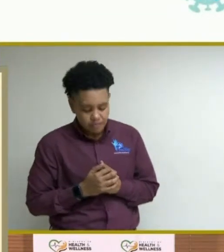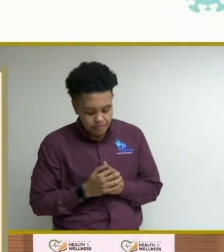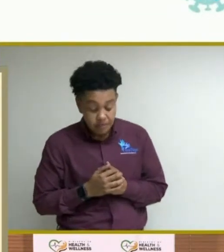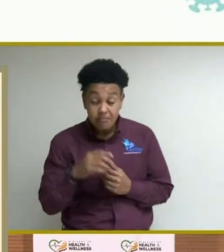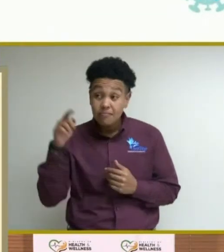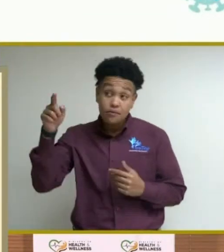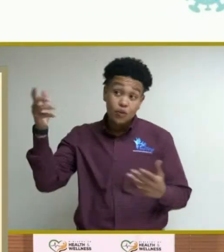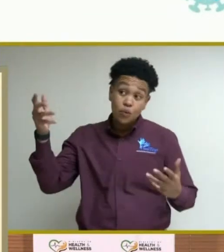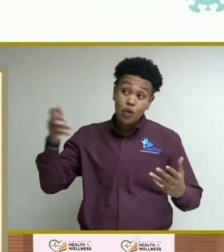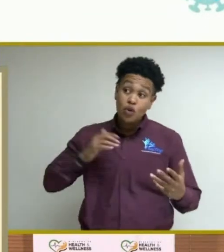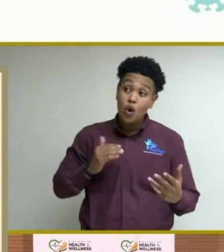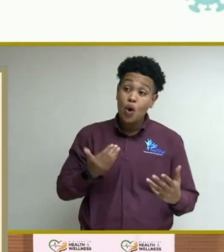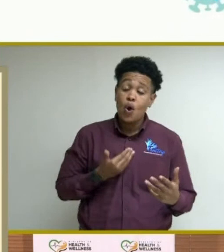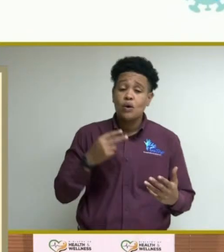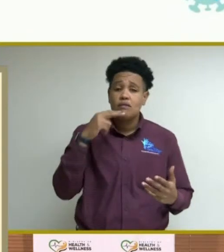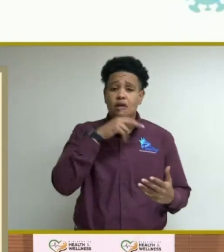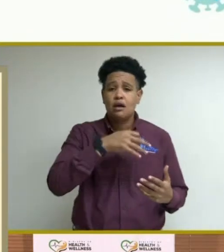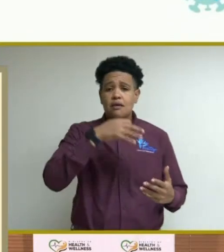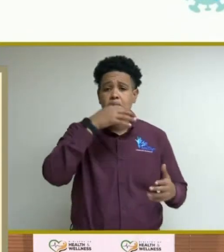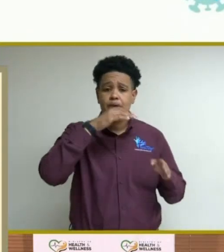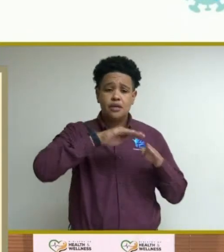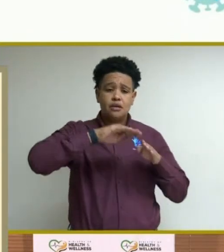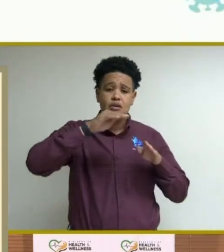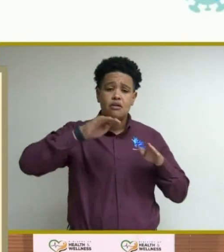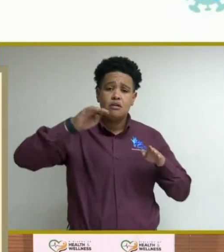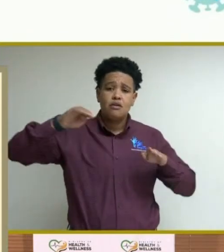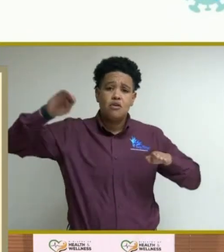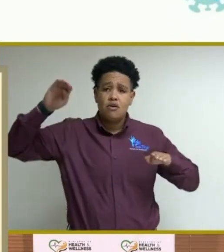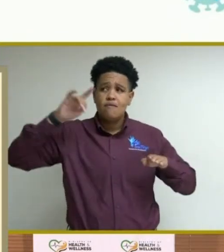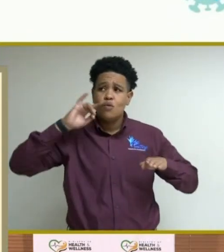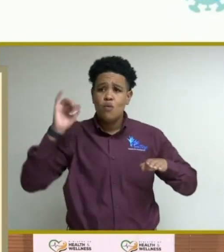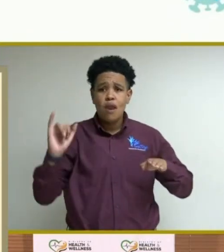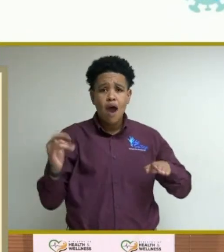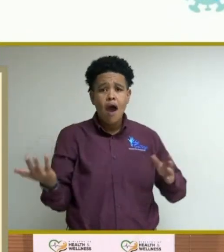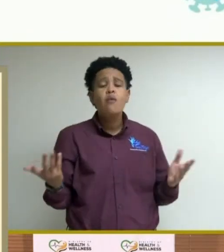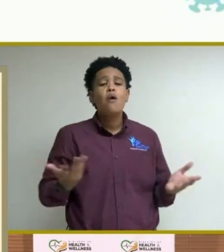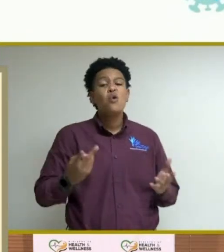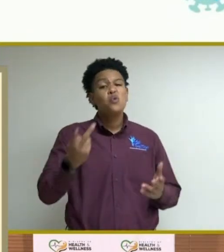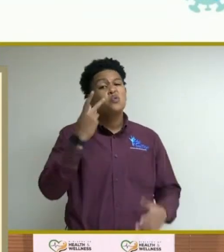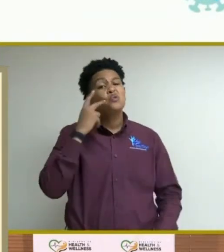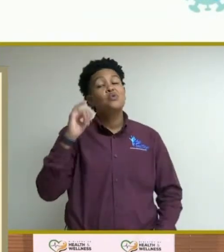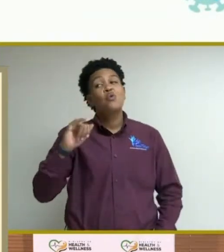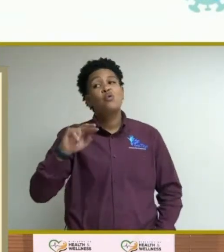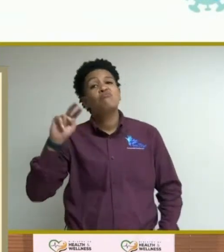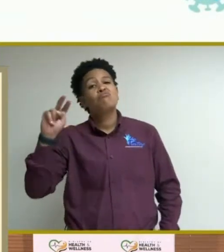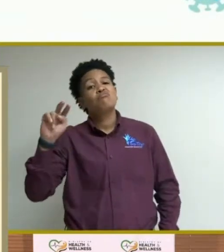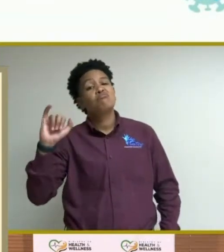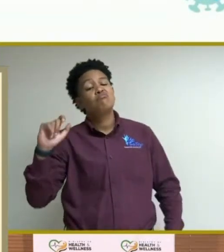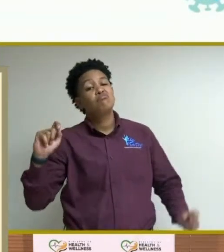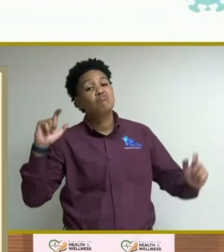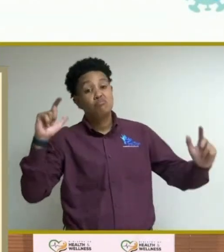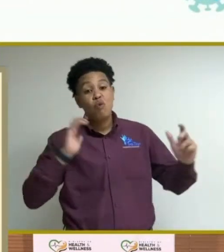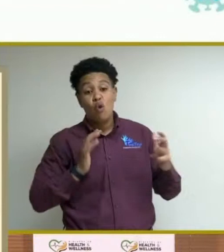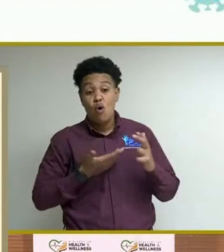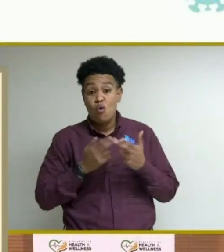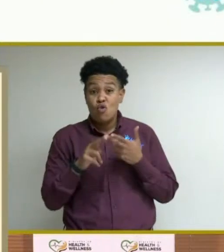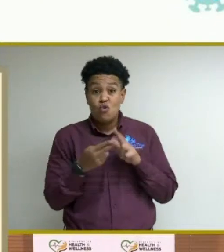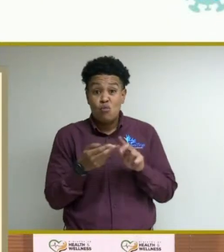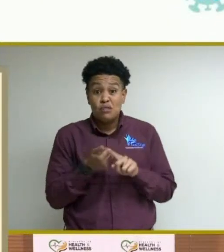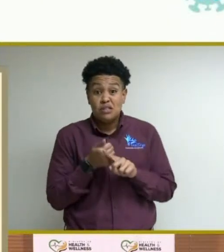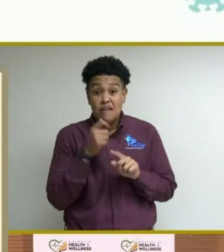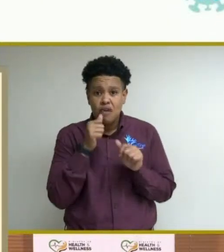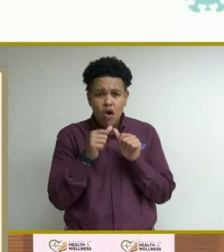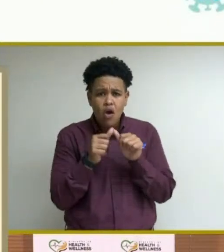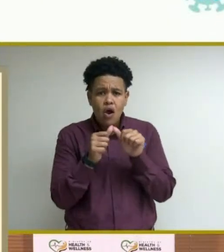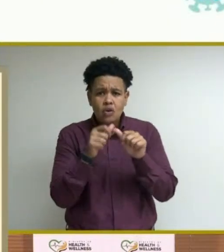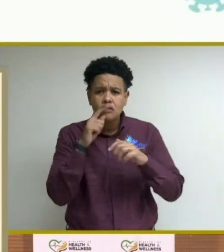This is what our epidemiological curve looks like, and you can see that our numbers continue